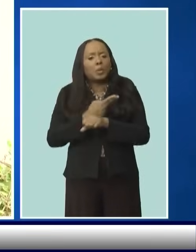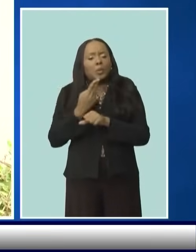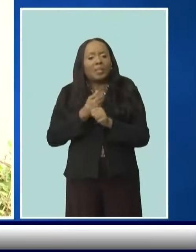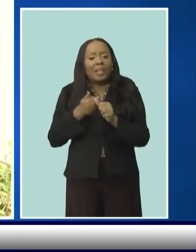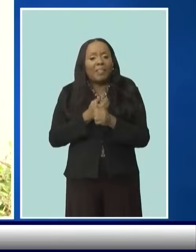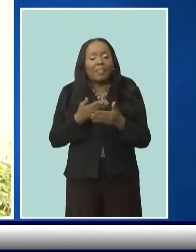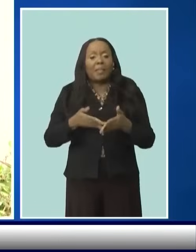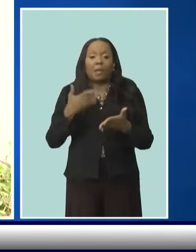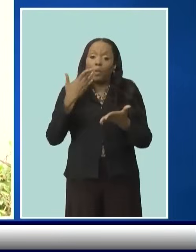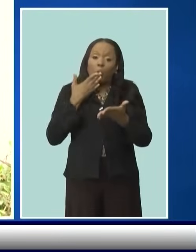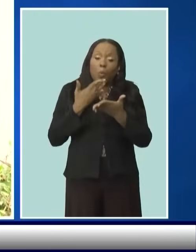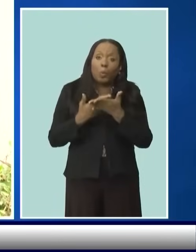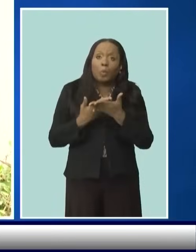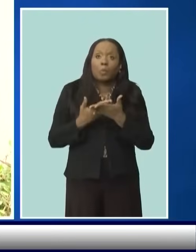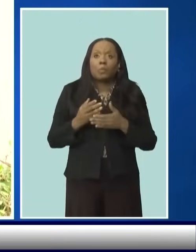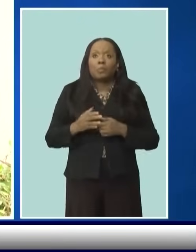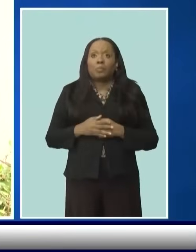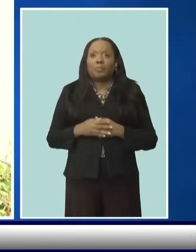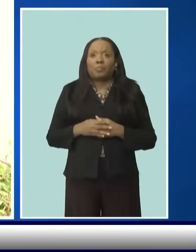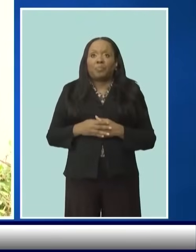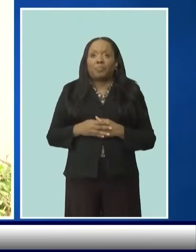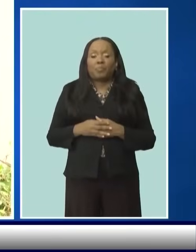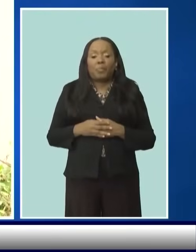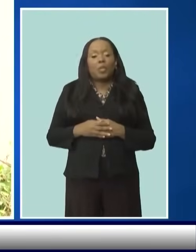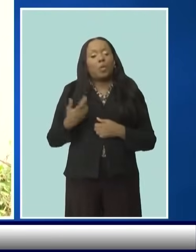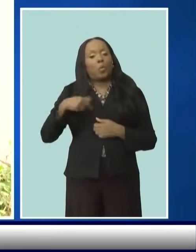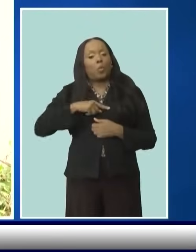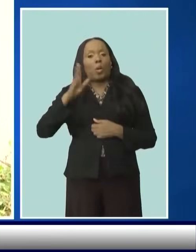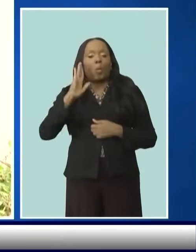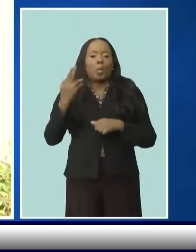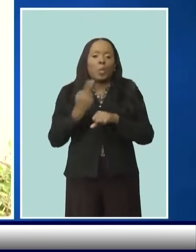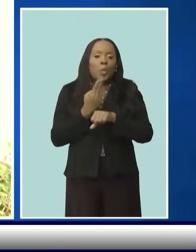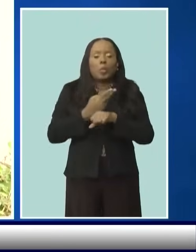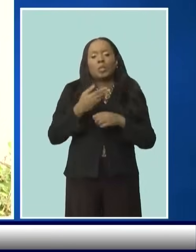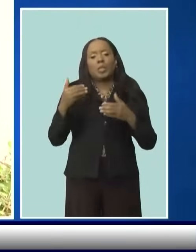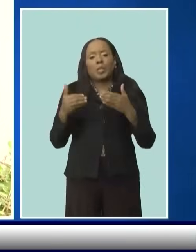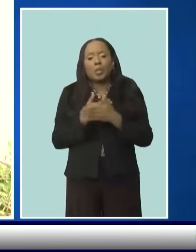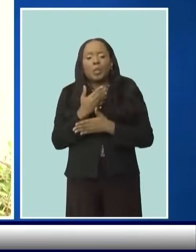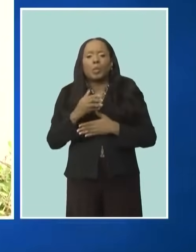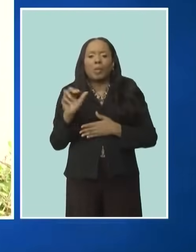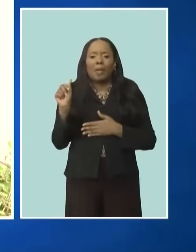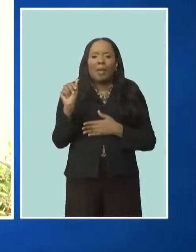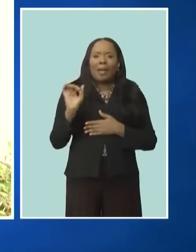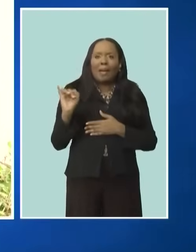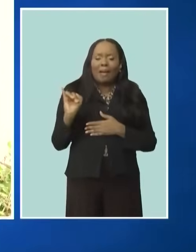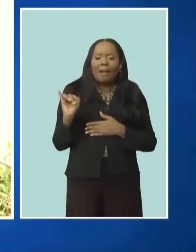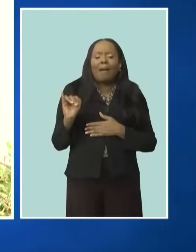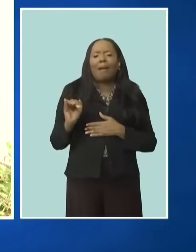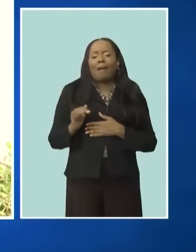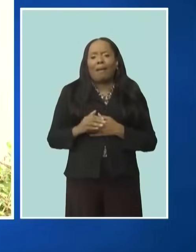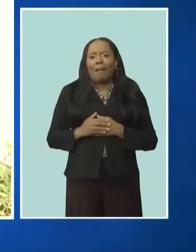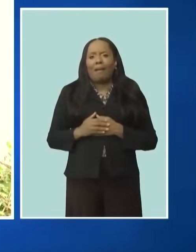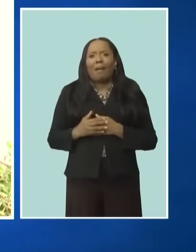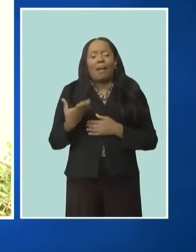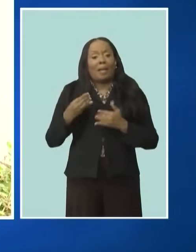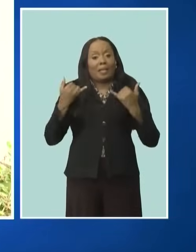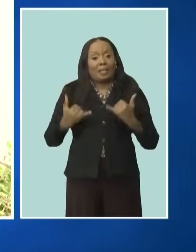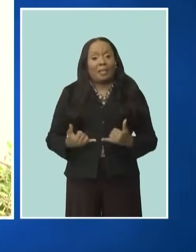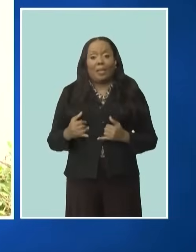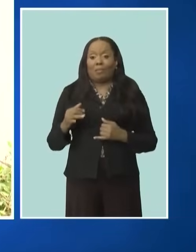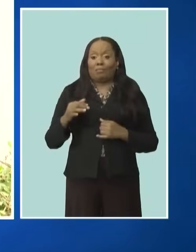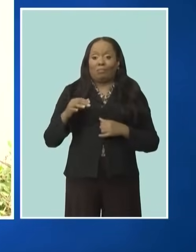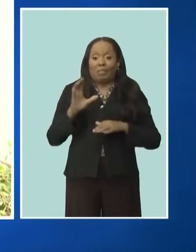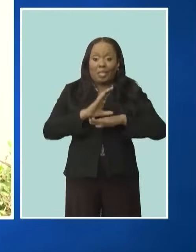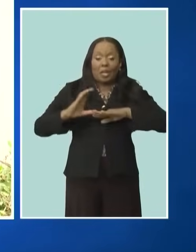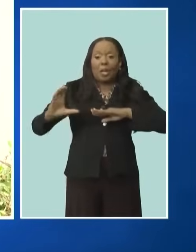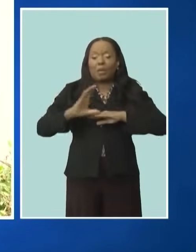so the tool in itself is merely that, a tool. So the Caribbean is at a very intriguing point of its